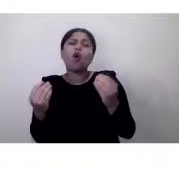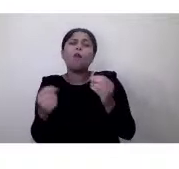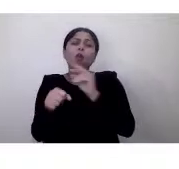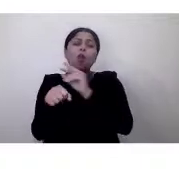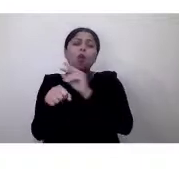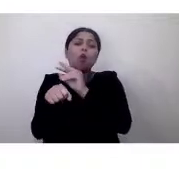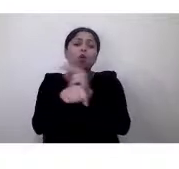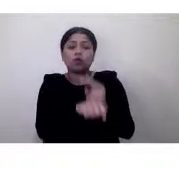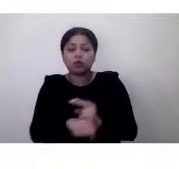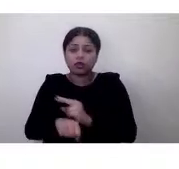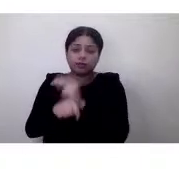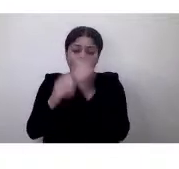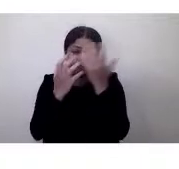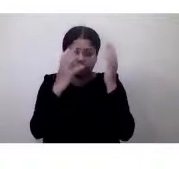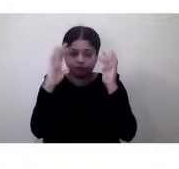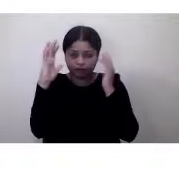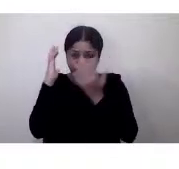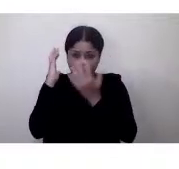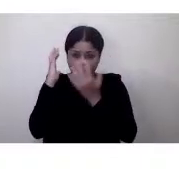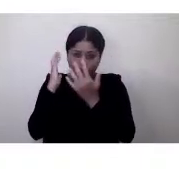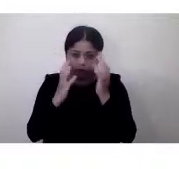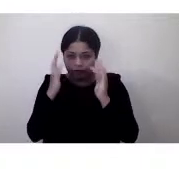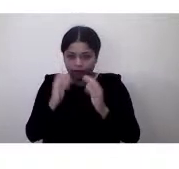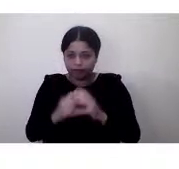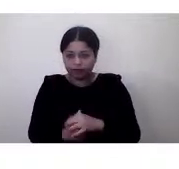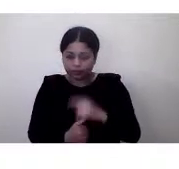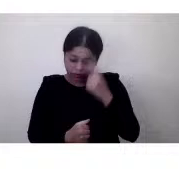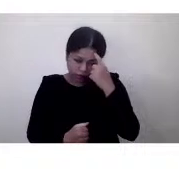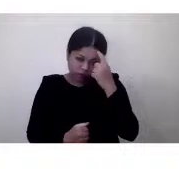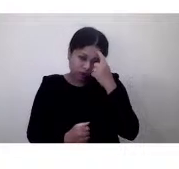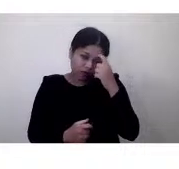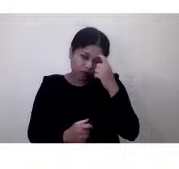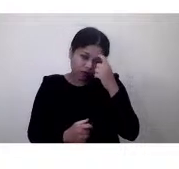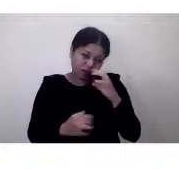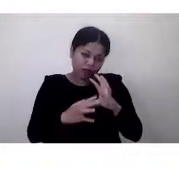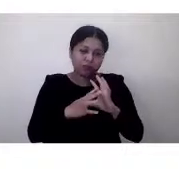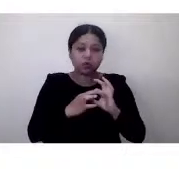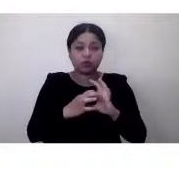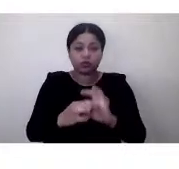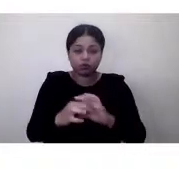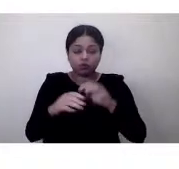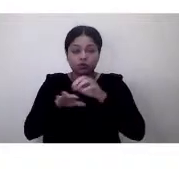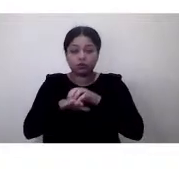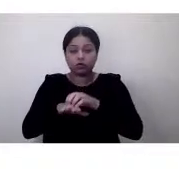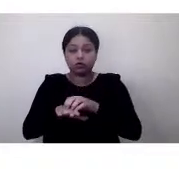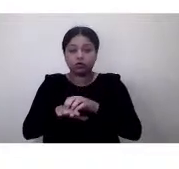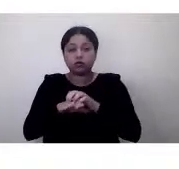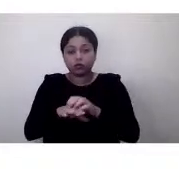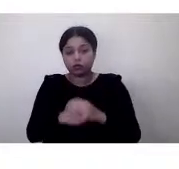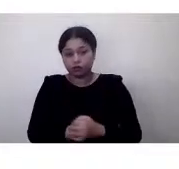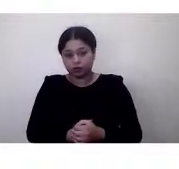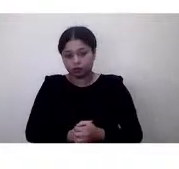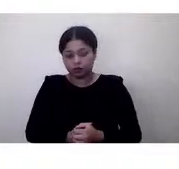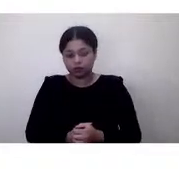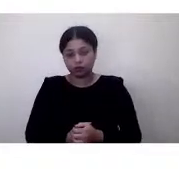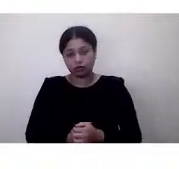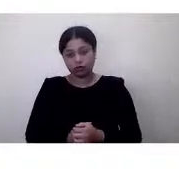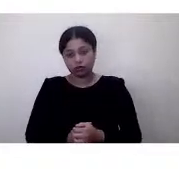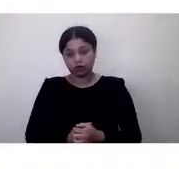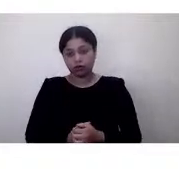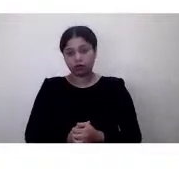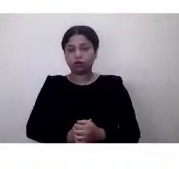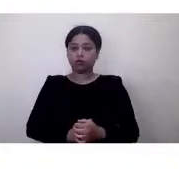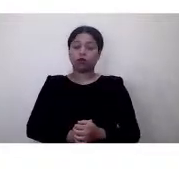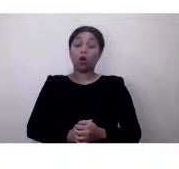the context of transport, or how can we raise awareness about climate